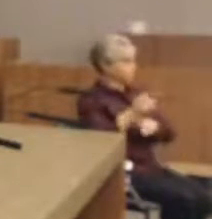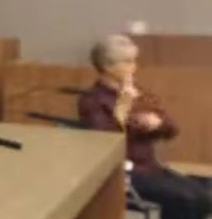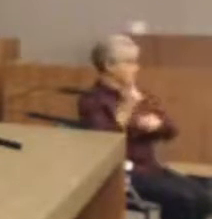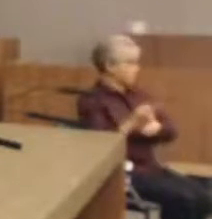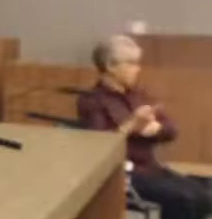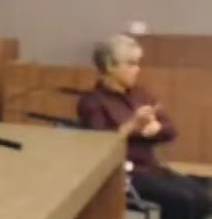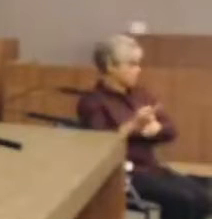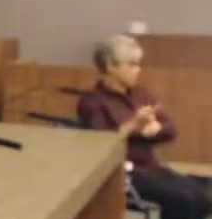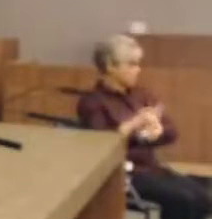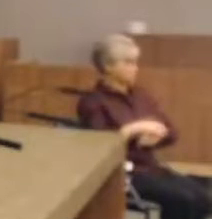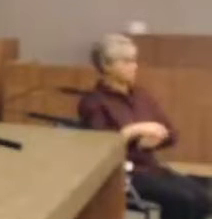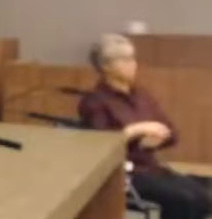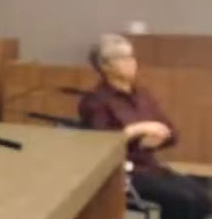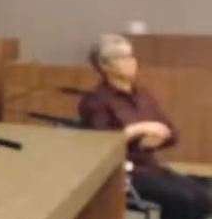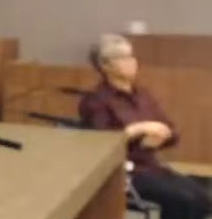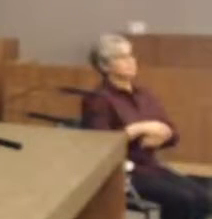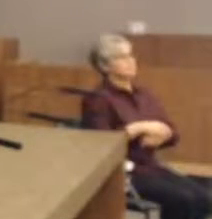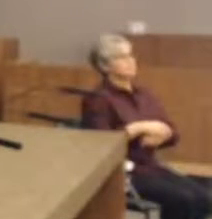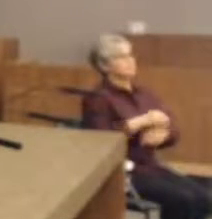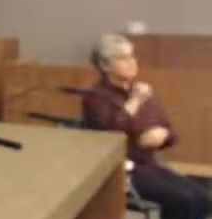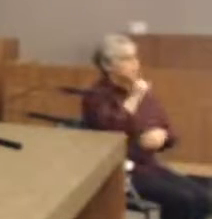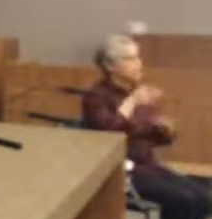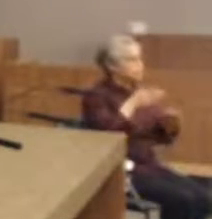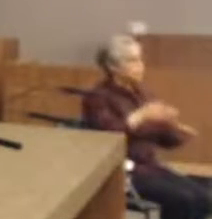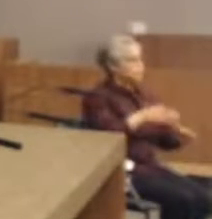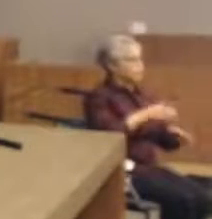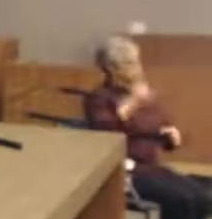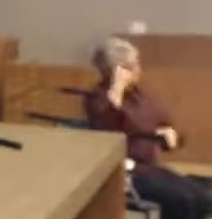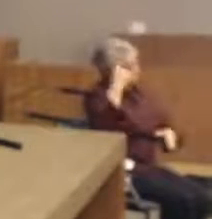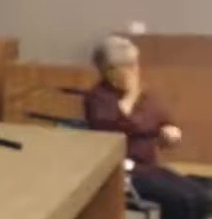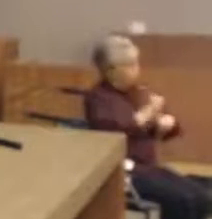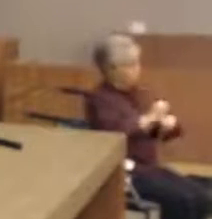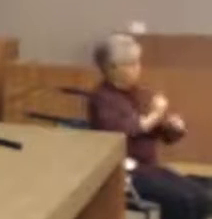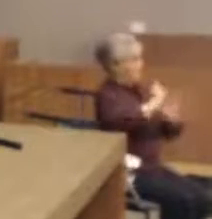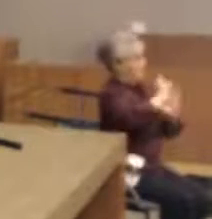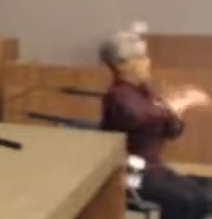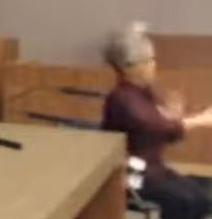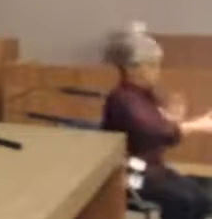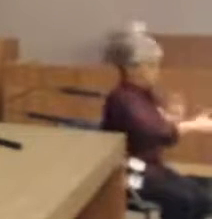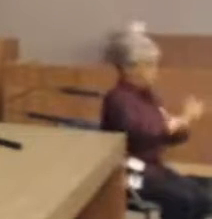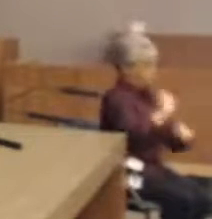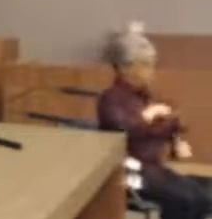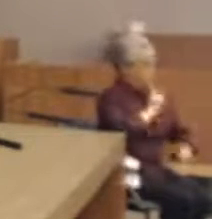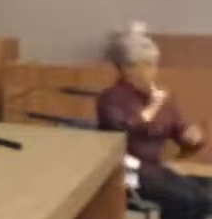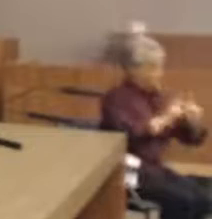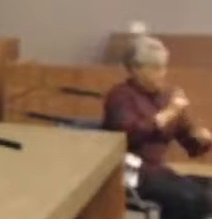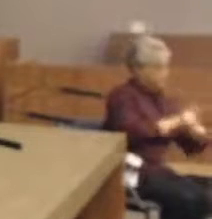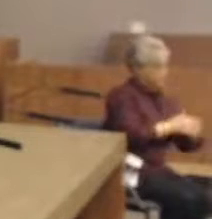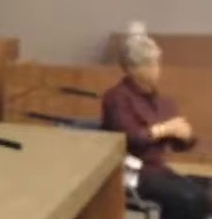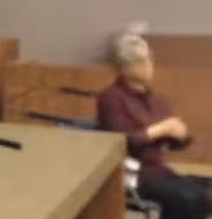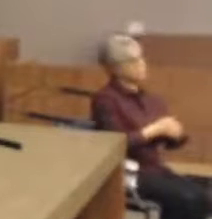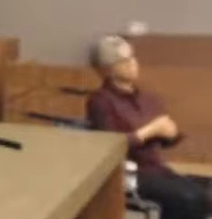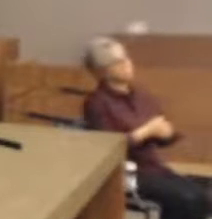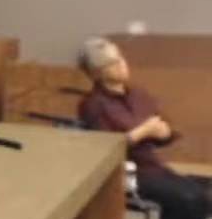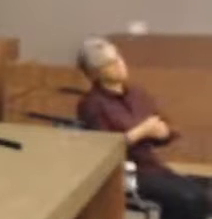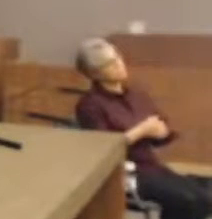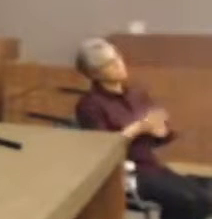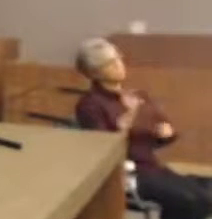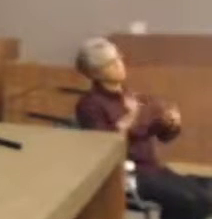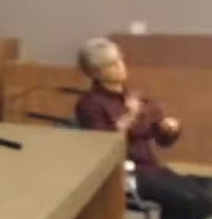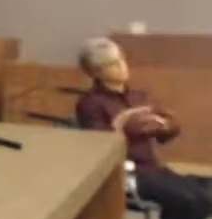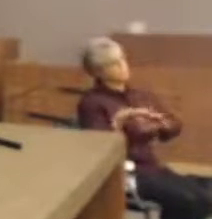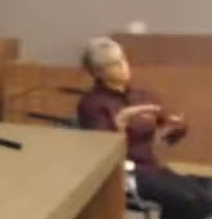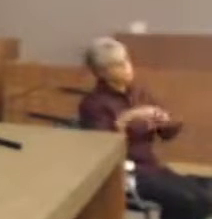the way that it'll work later when we're talking to them or where we're coming from. And so they're doing things that are trying to make sense of what's happening. There's lots of